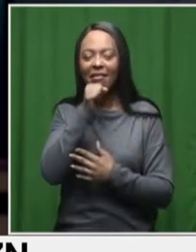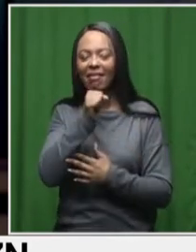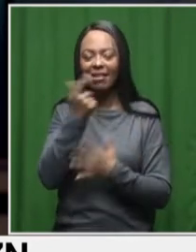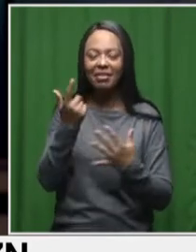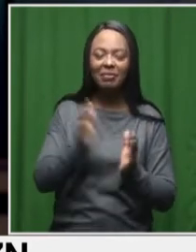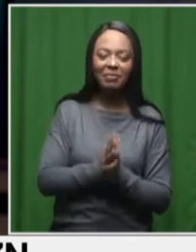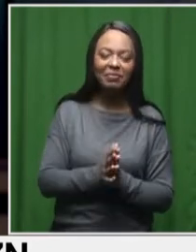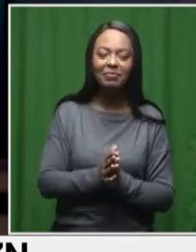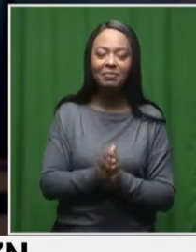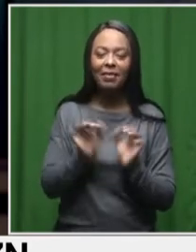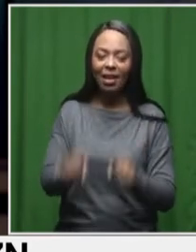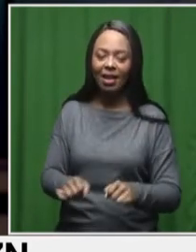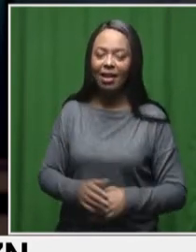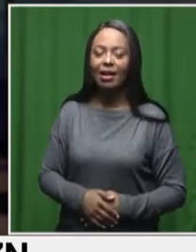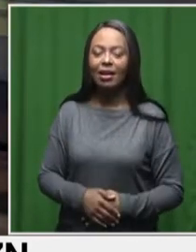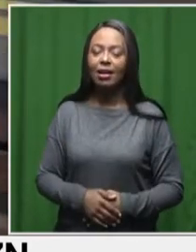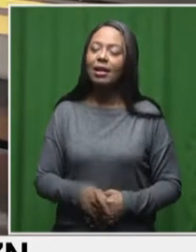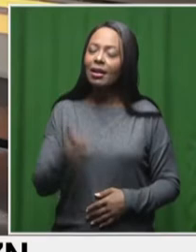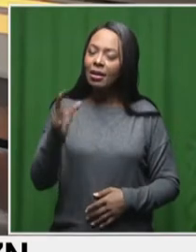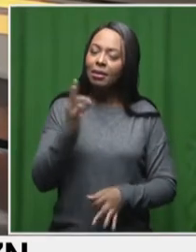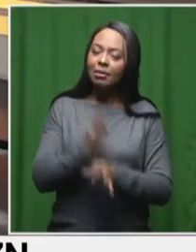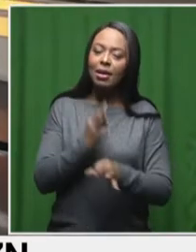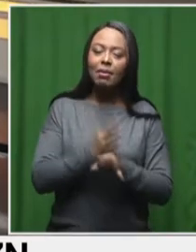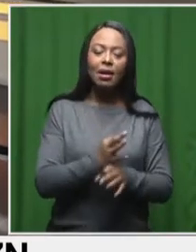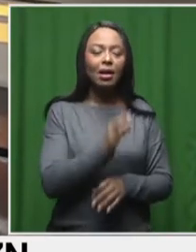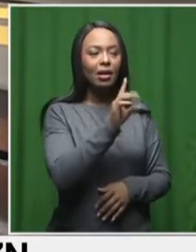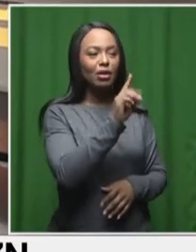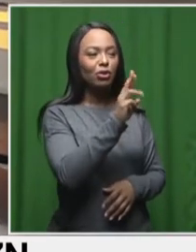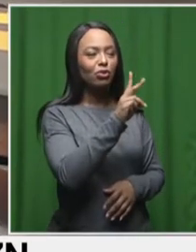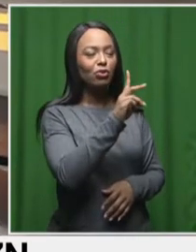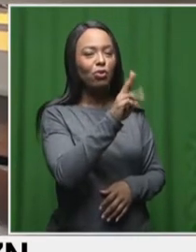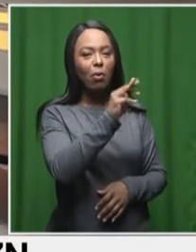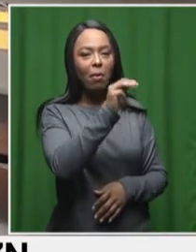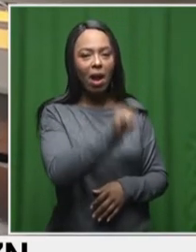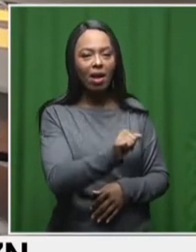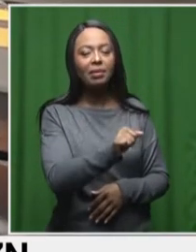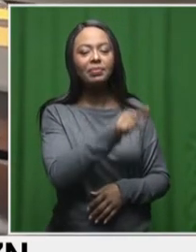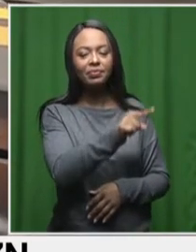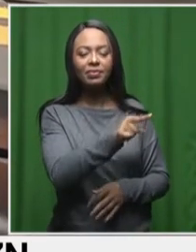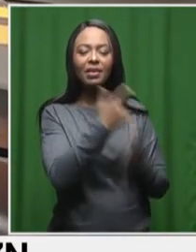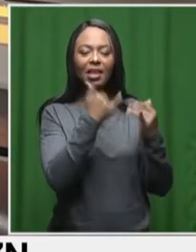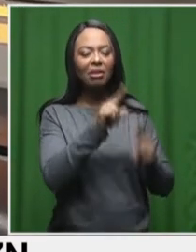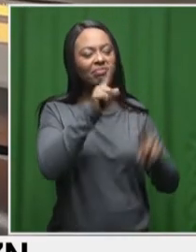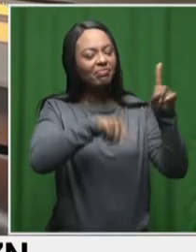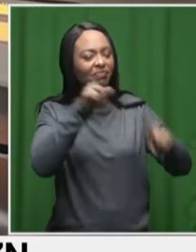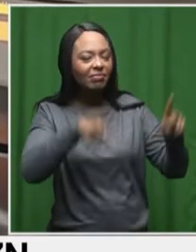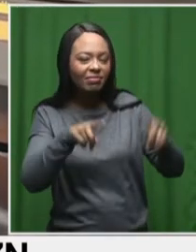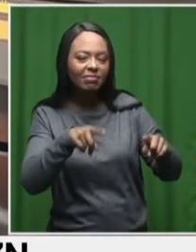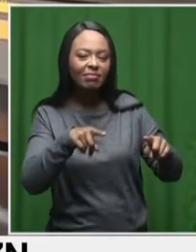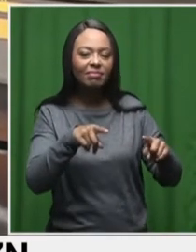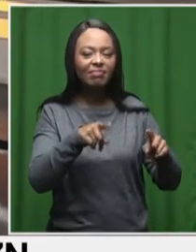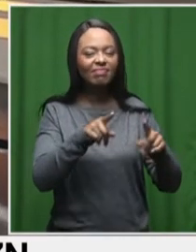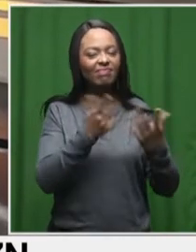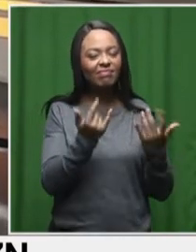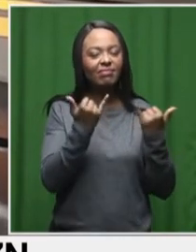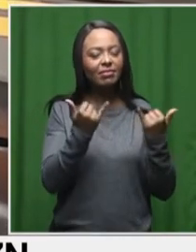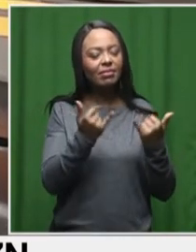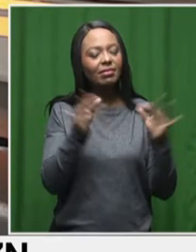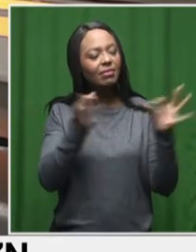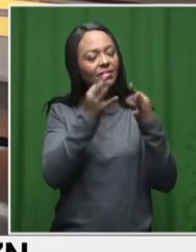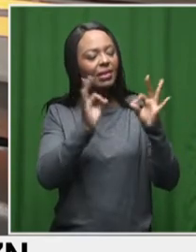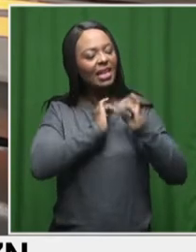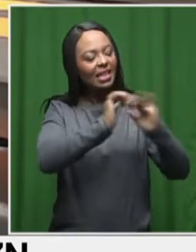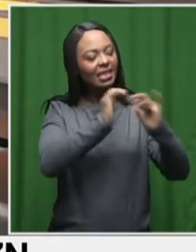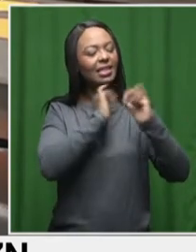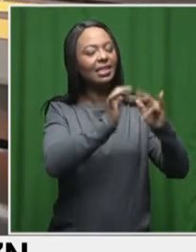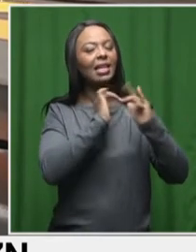know. Babu, you must speak to us about the diversity of this concert and the different jazz heads, if you want to call